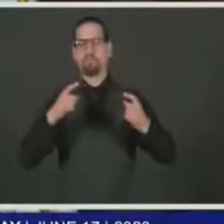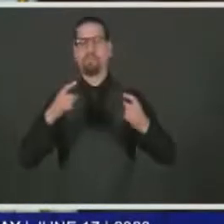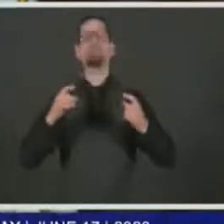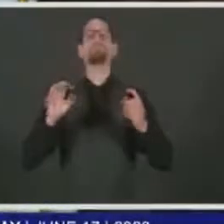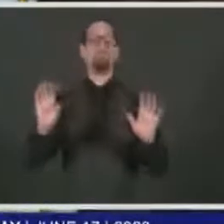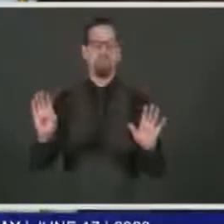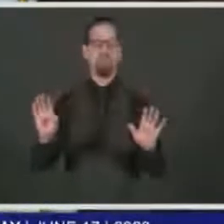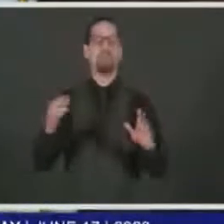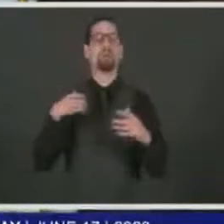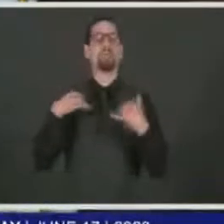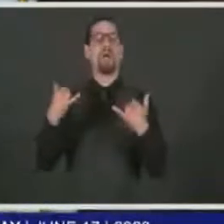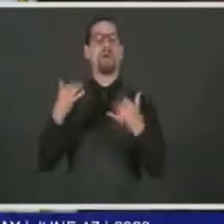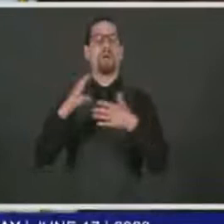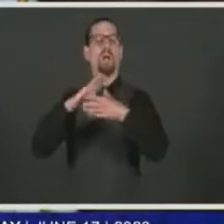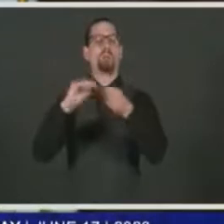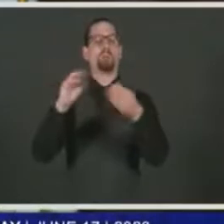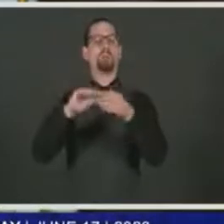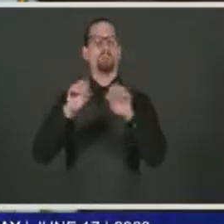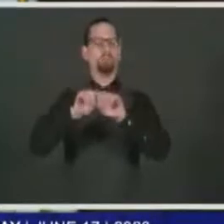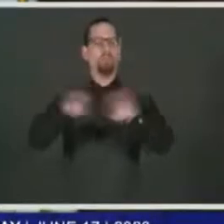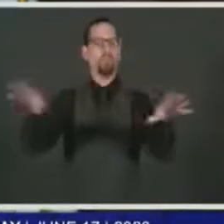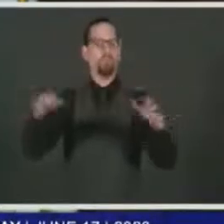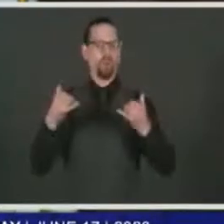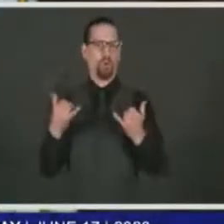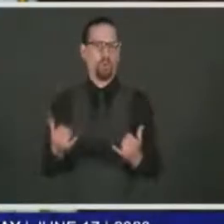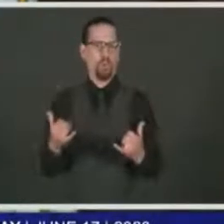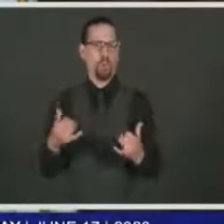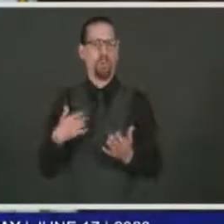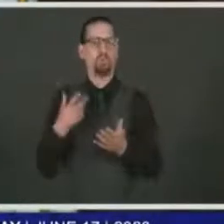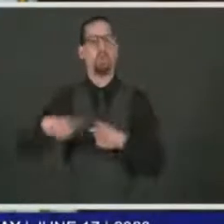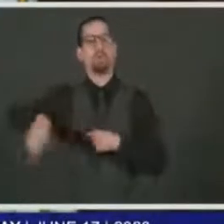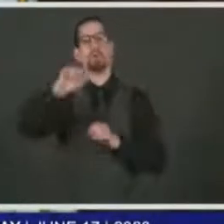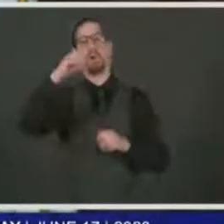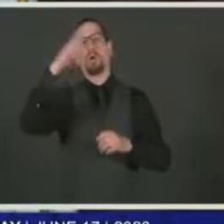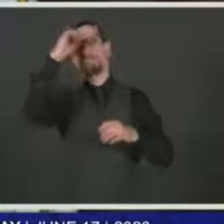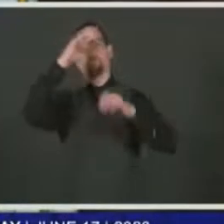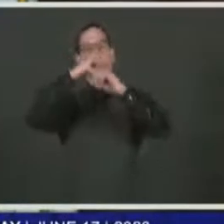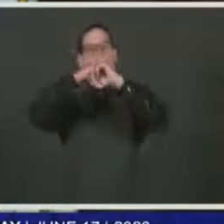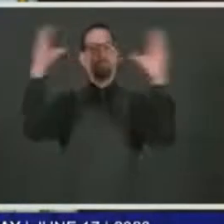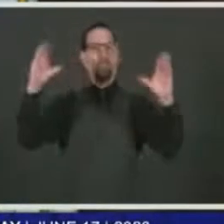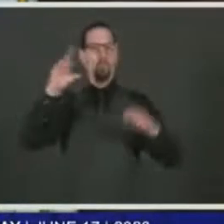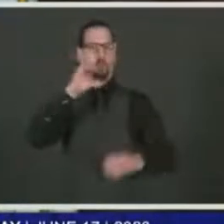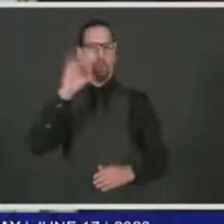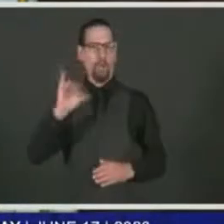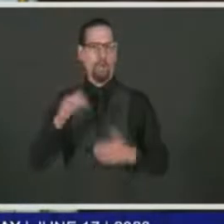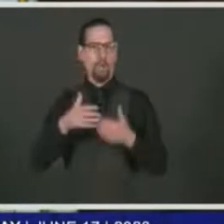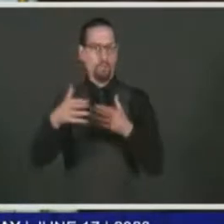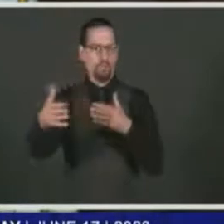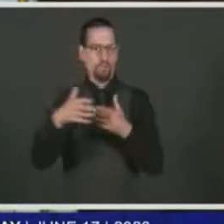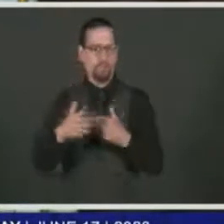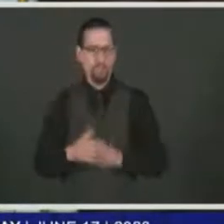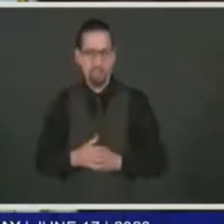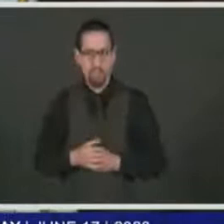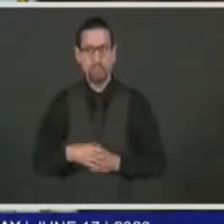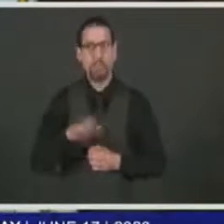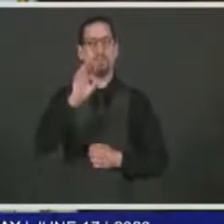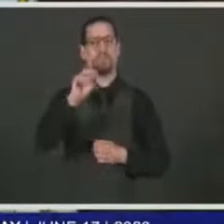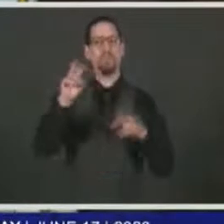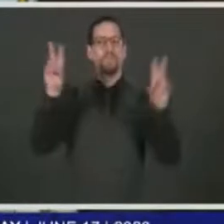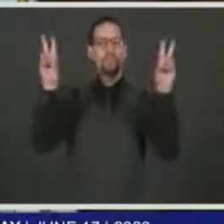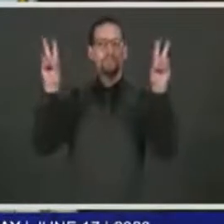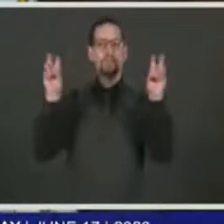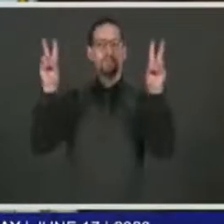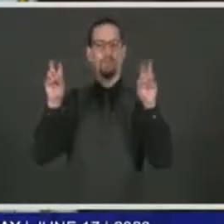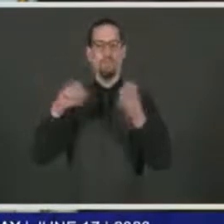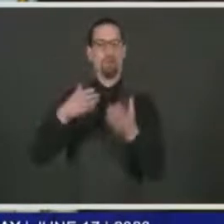This is what I would say. I don't like the phrase, the new normal. I don't think this is the new normal. I